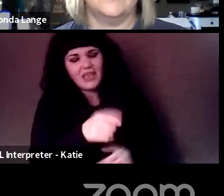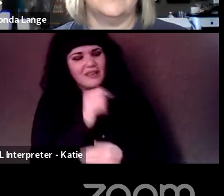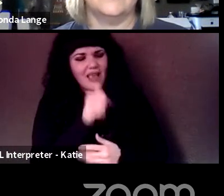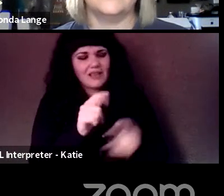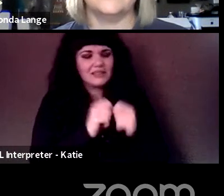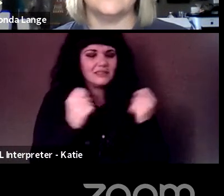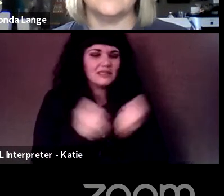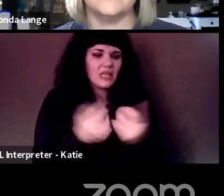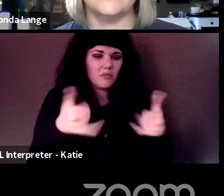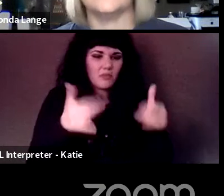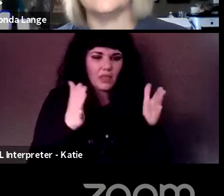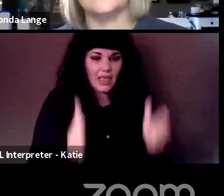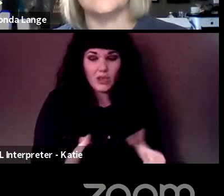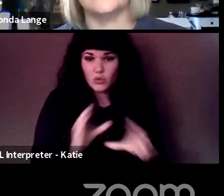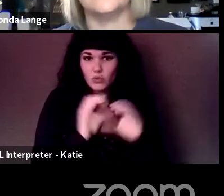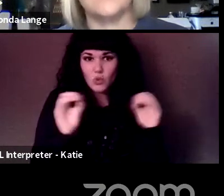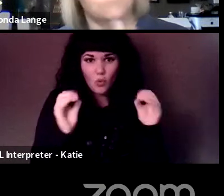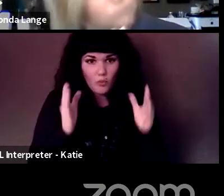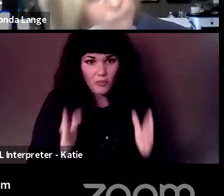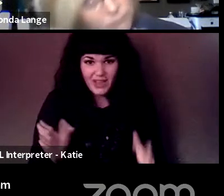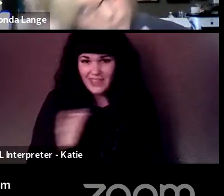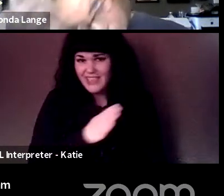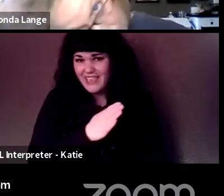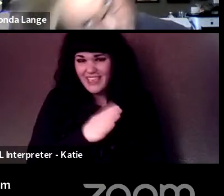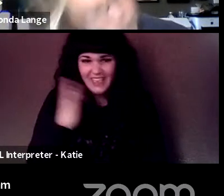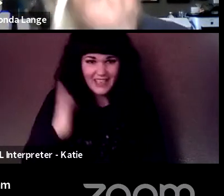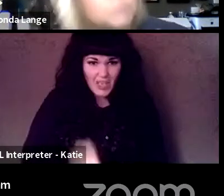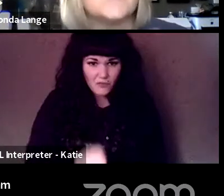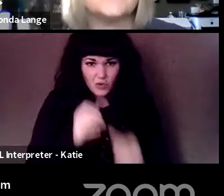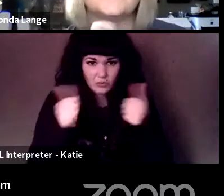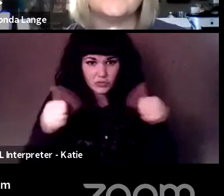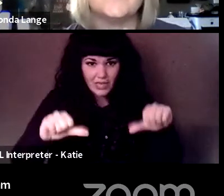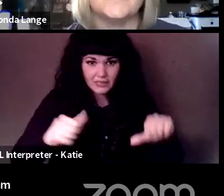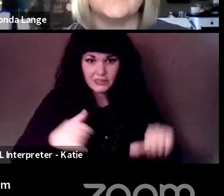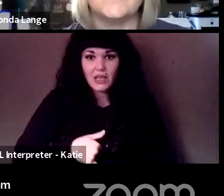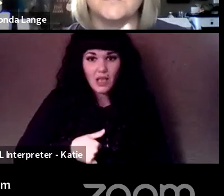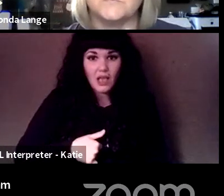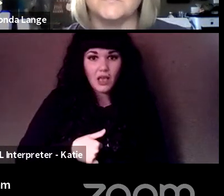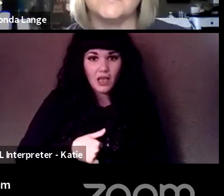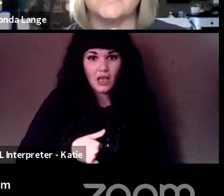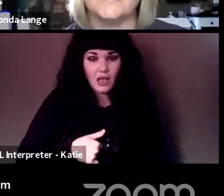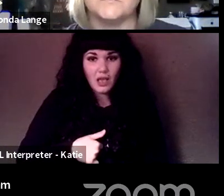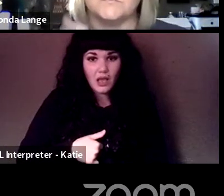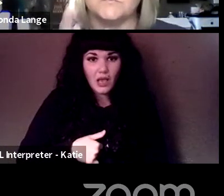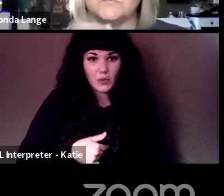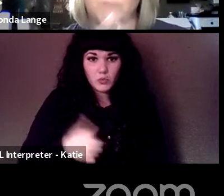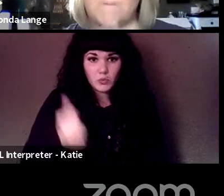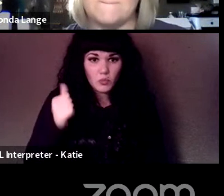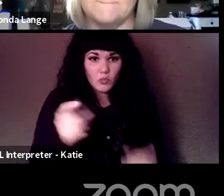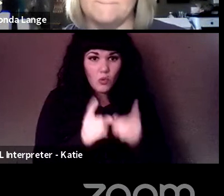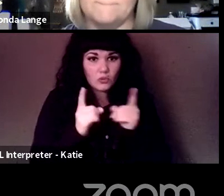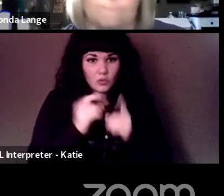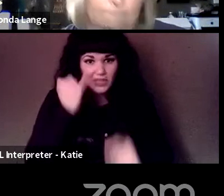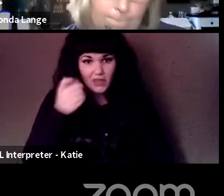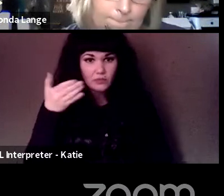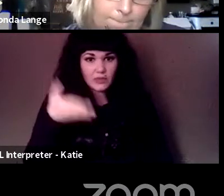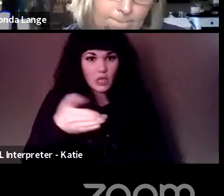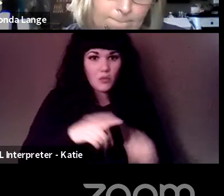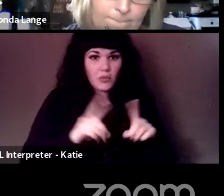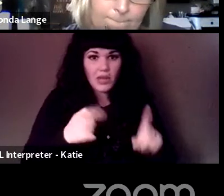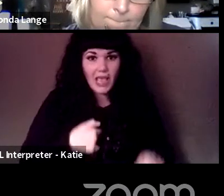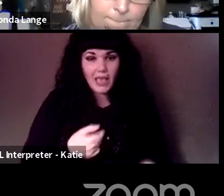ever. Well, I wouldn't object too if I was them, Madam Chair. But I'm objecting now from the podium. I can tell you that.